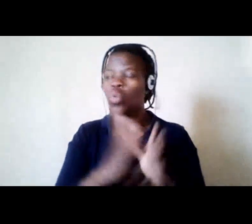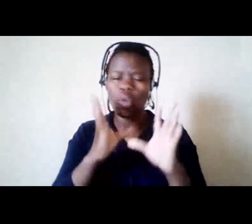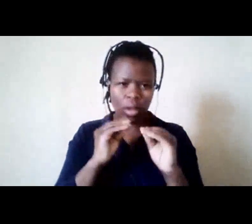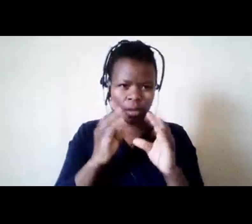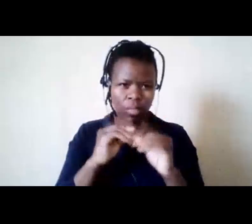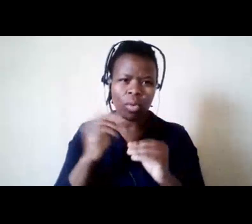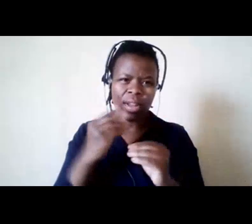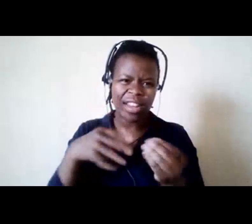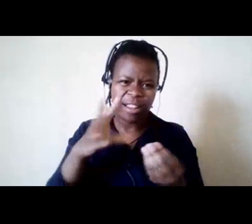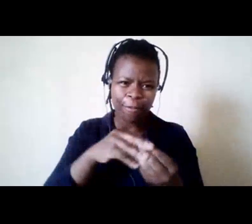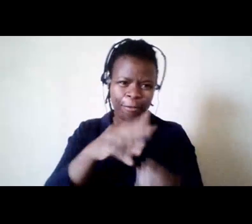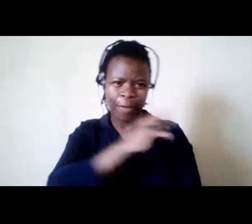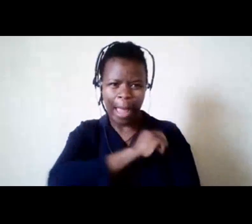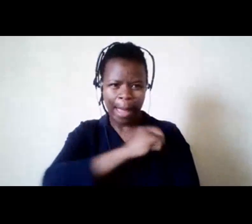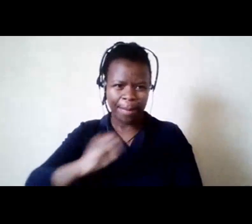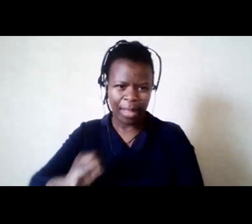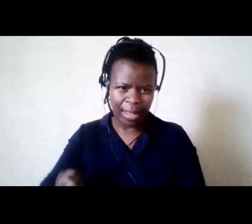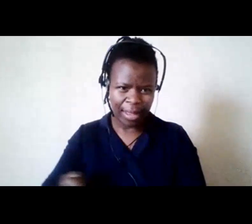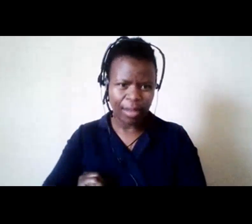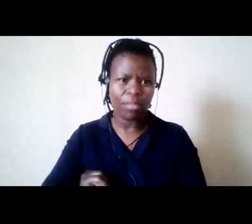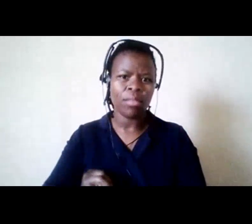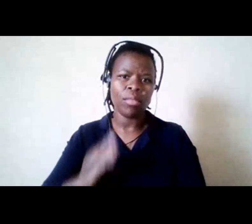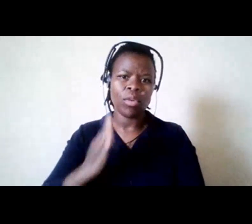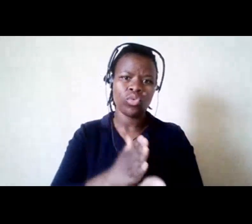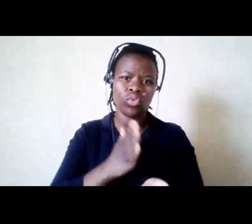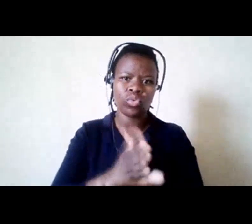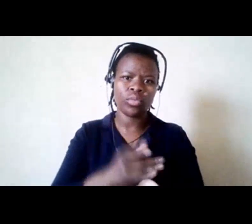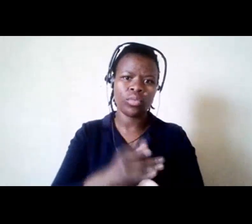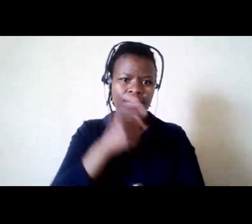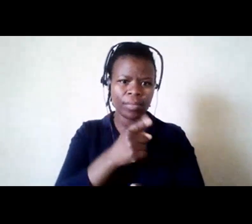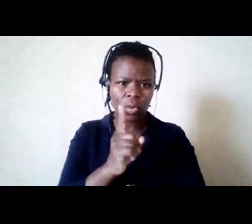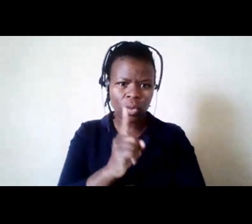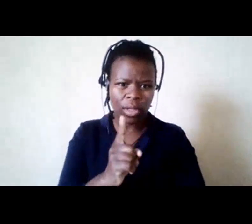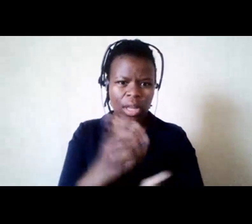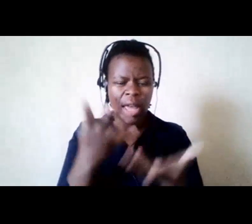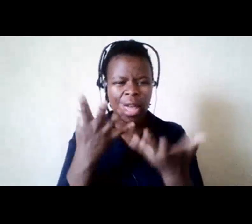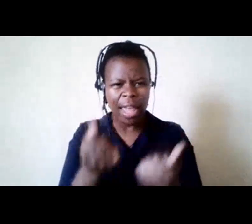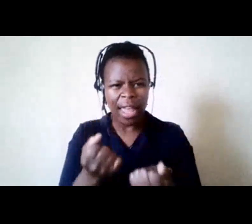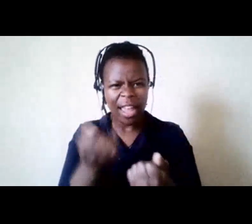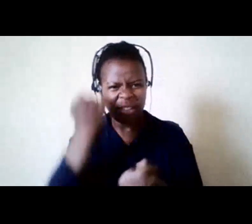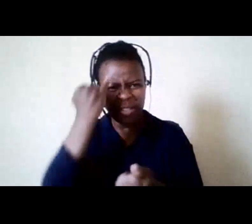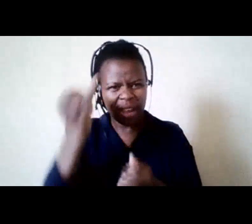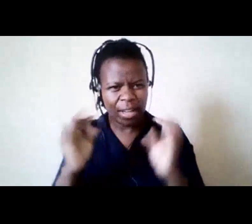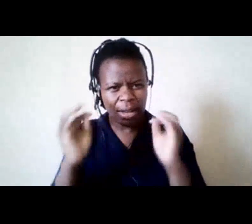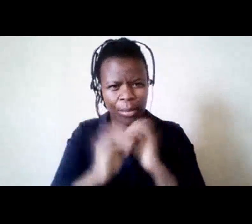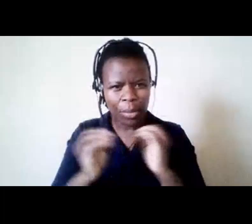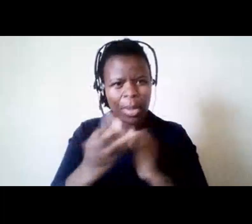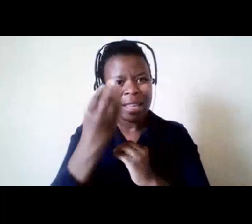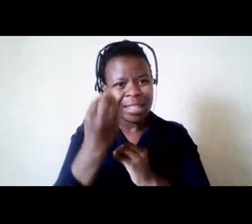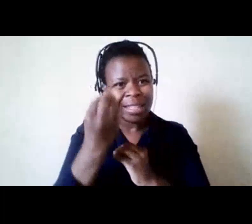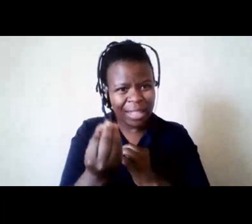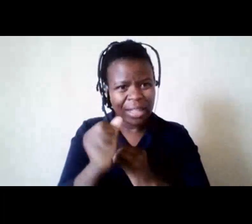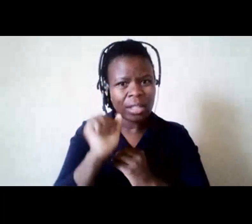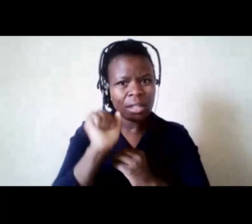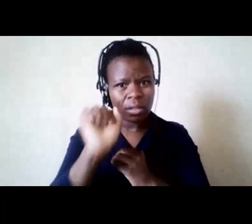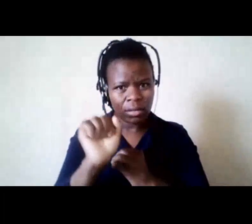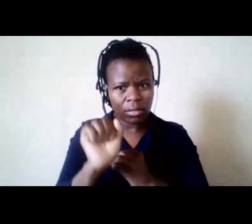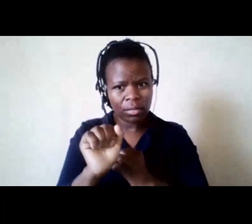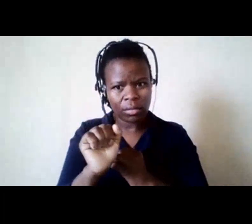I'm not talking a distant stranger. She had no idea that a child was entitled